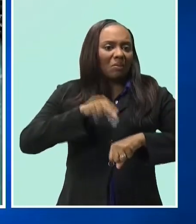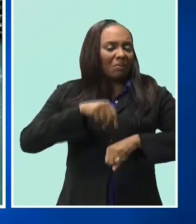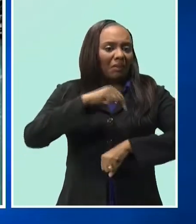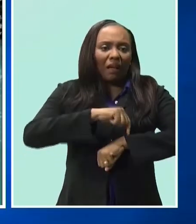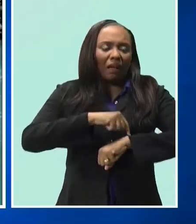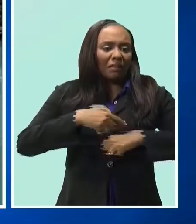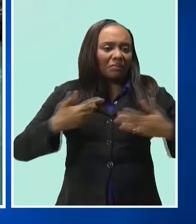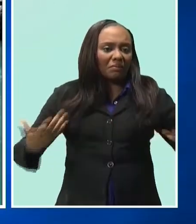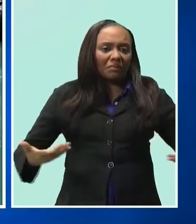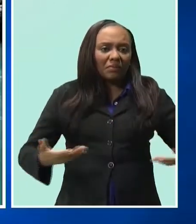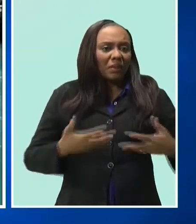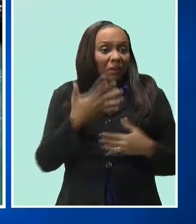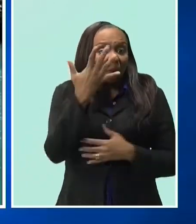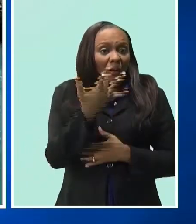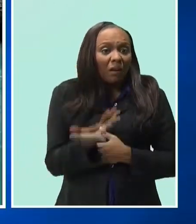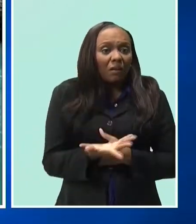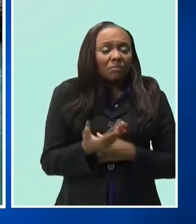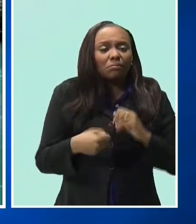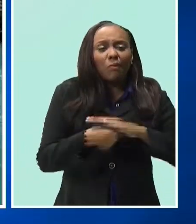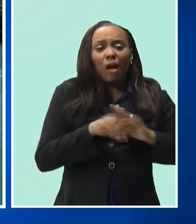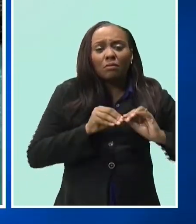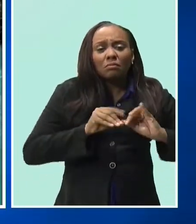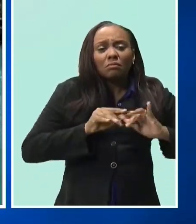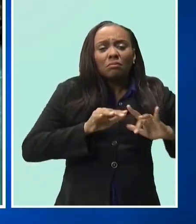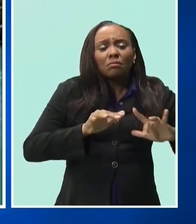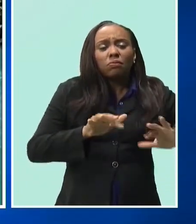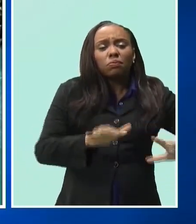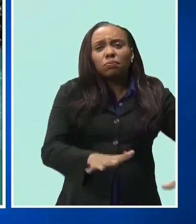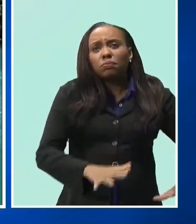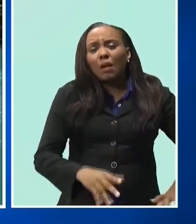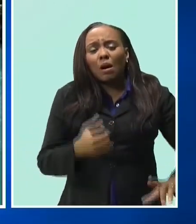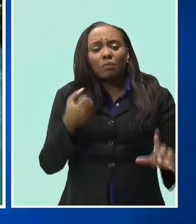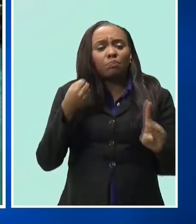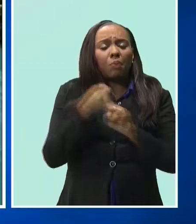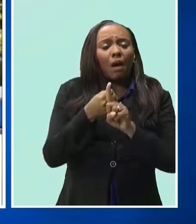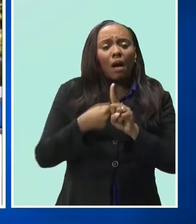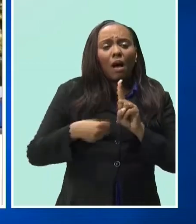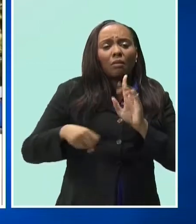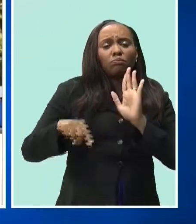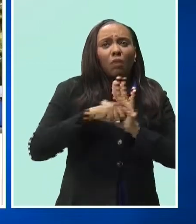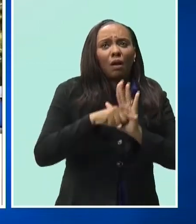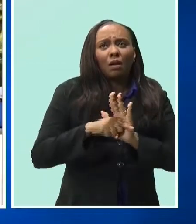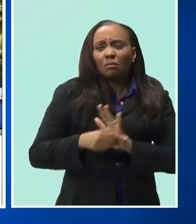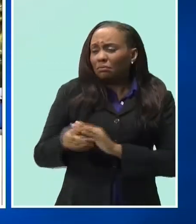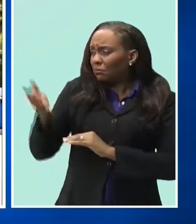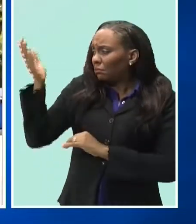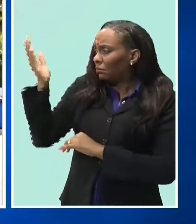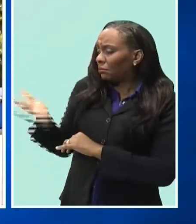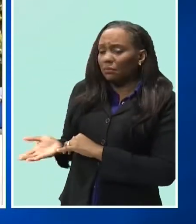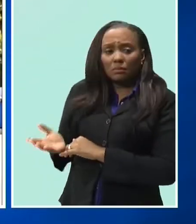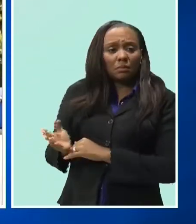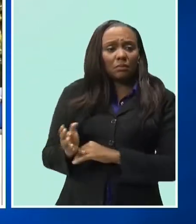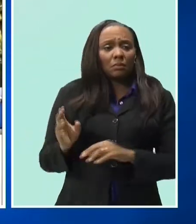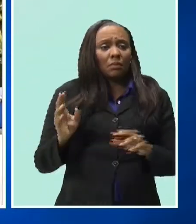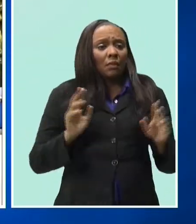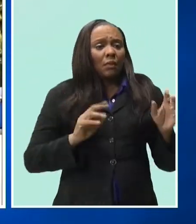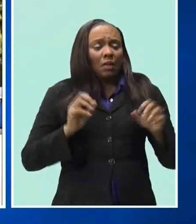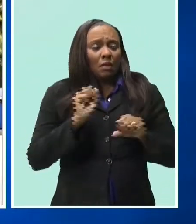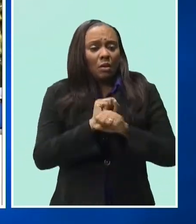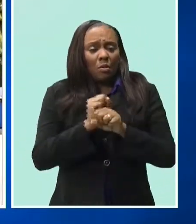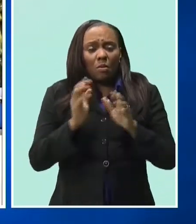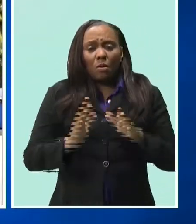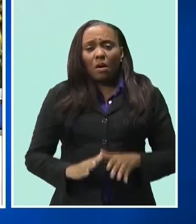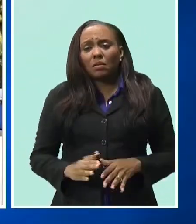The COVID-19 pandemic has crippled businesses like these in Portland, and operators are waiting patiently for